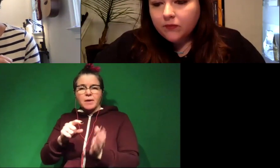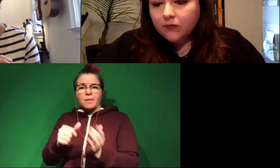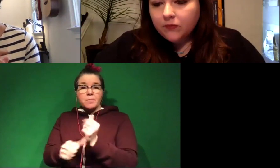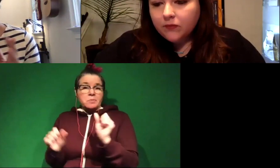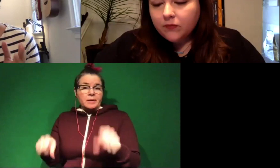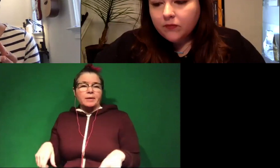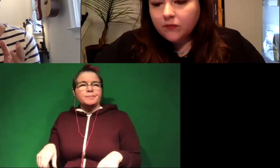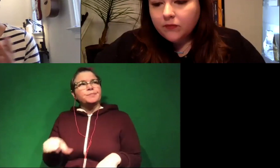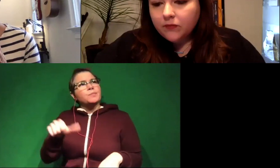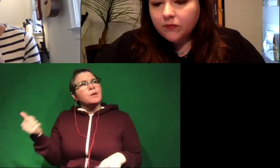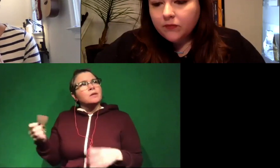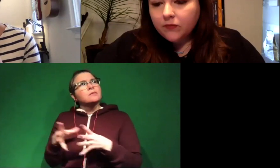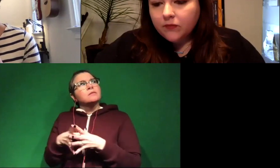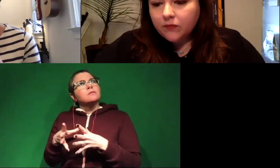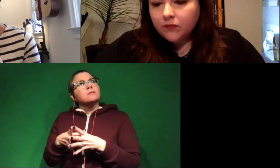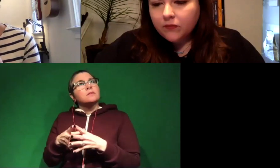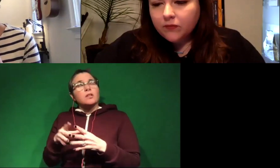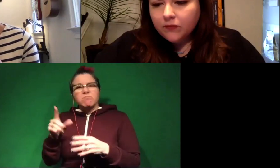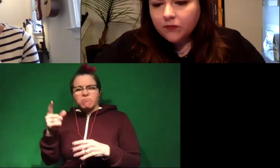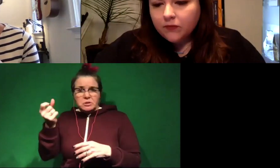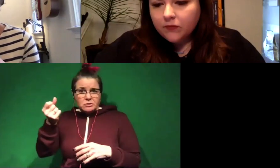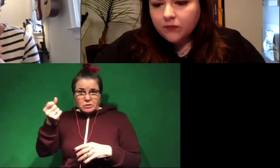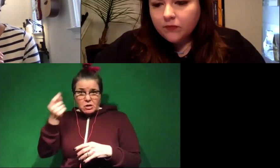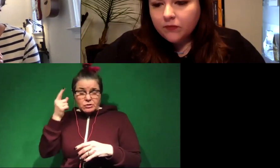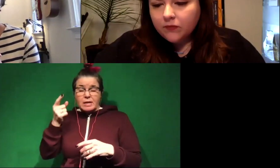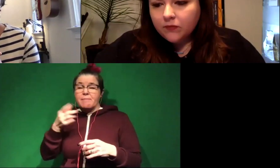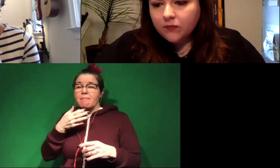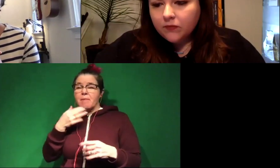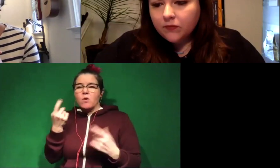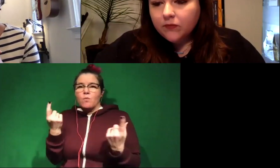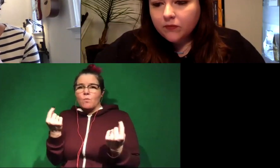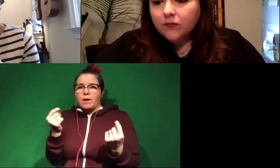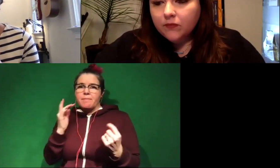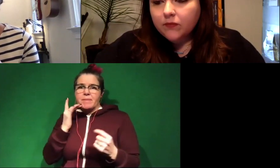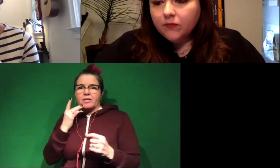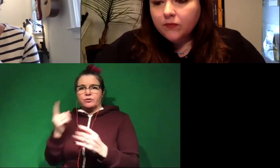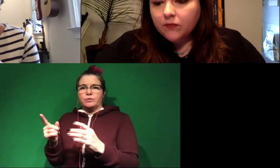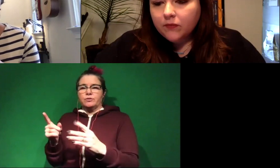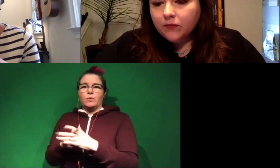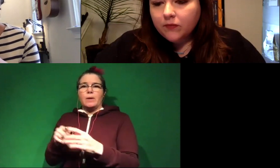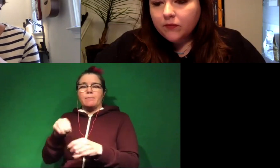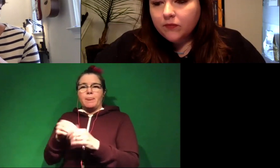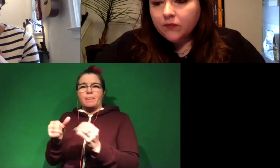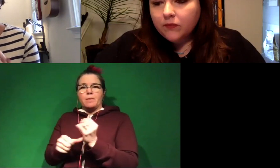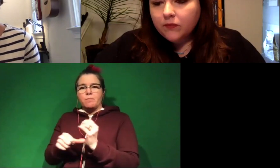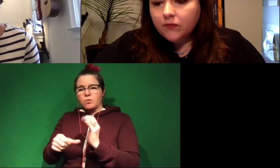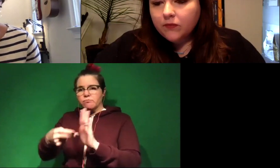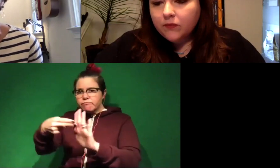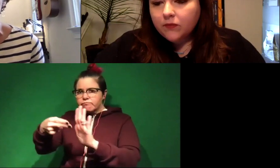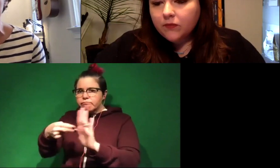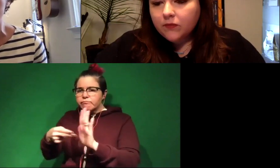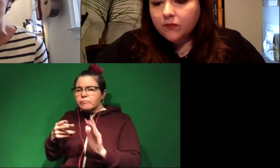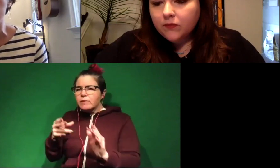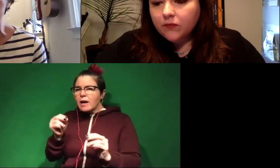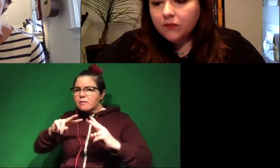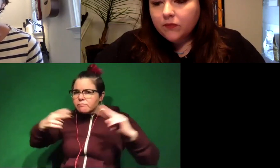What else? We can just understand a lot about which bacteria are present in the poop just by giving them names and looking at their DNA. So there's actually a